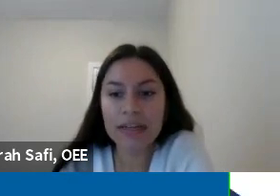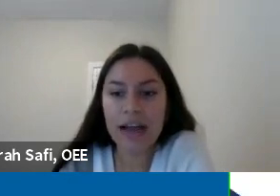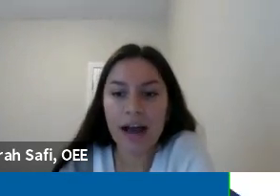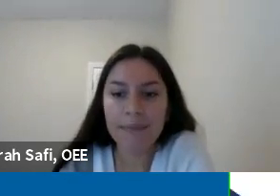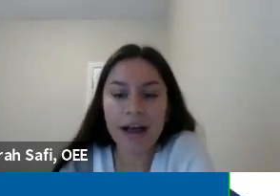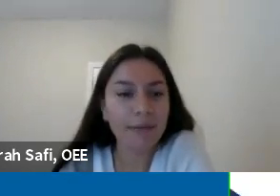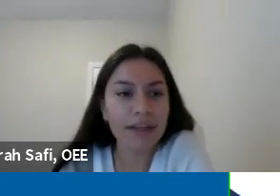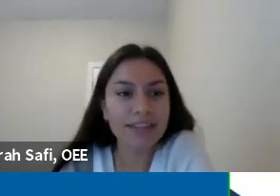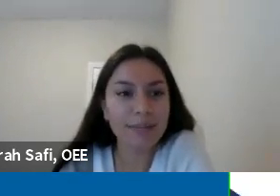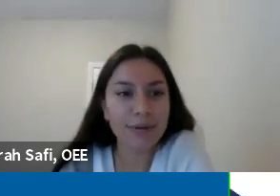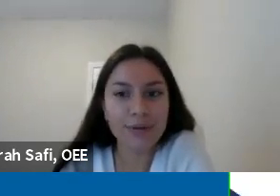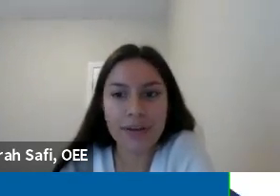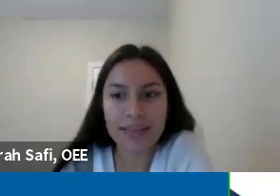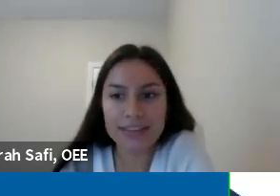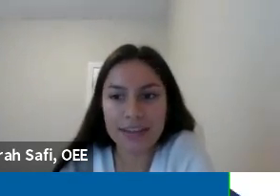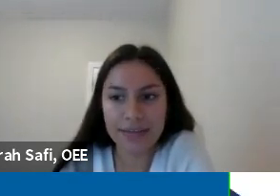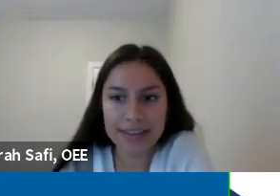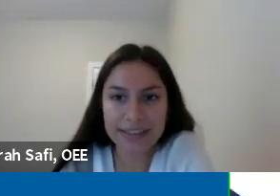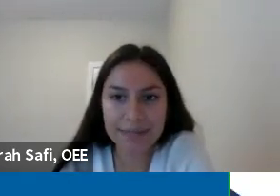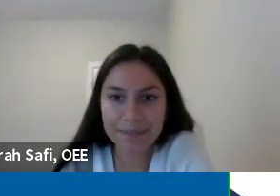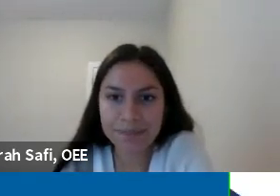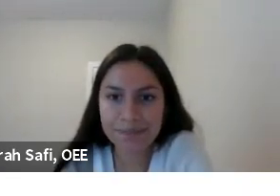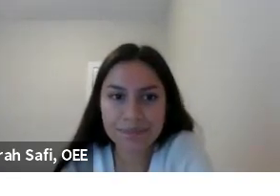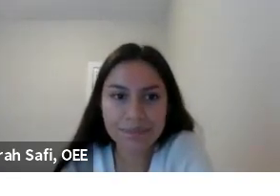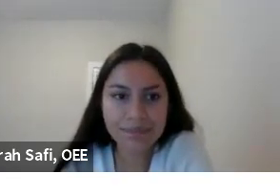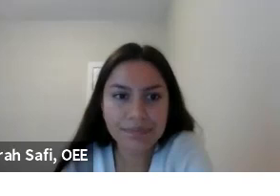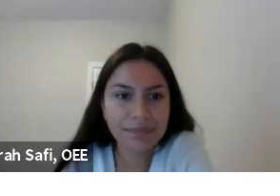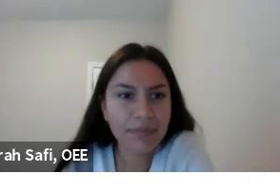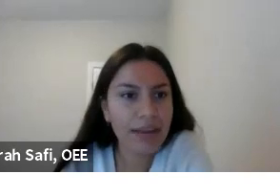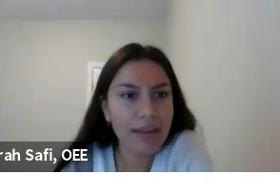will help us improve this event.